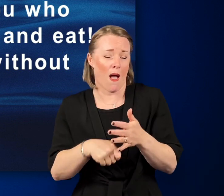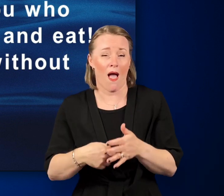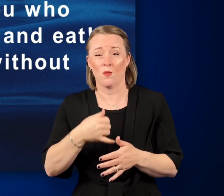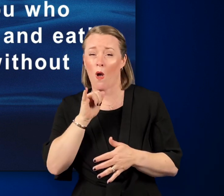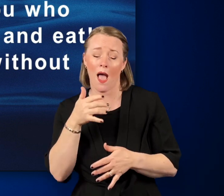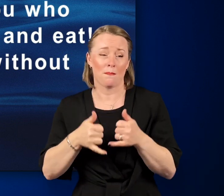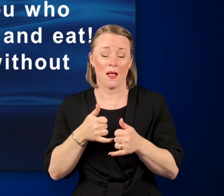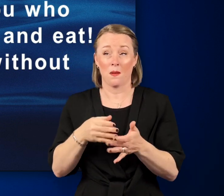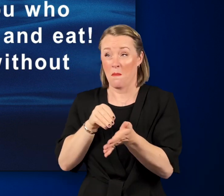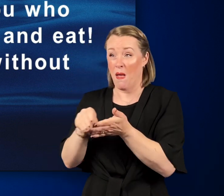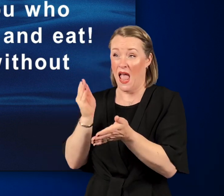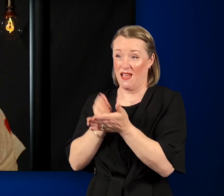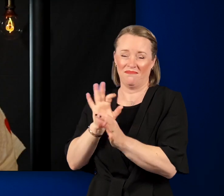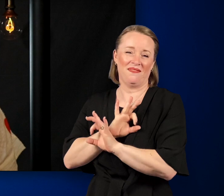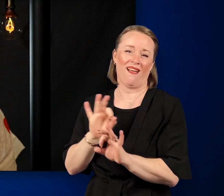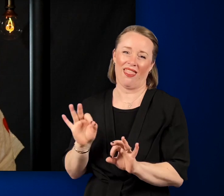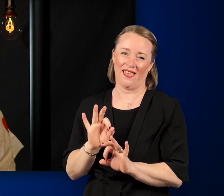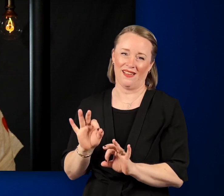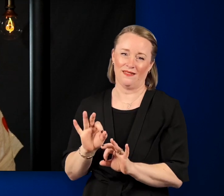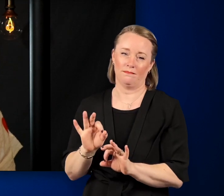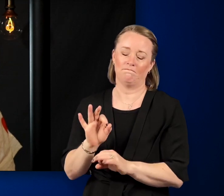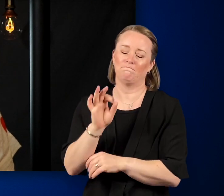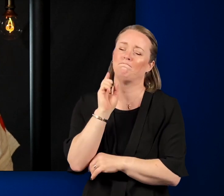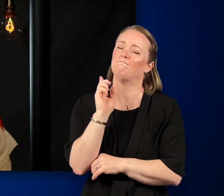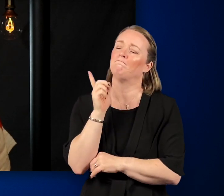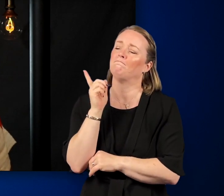cost. Ah, the cost.